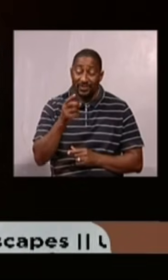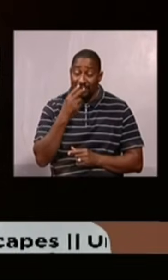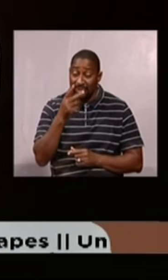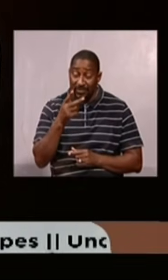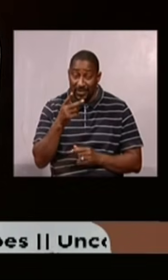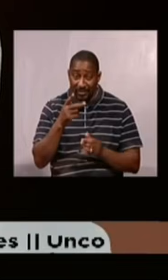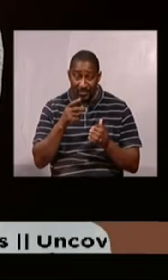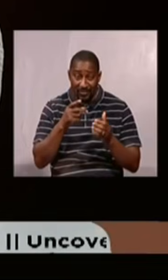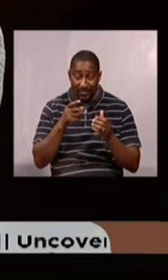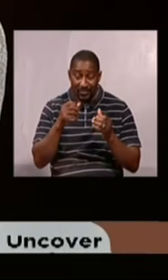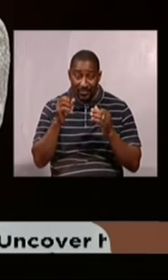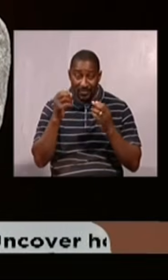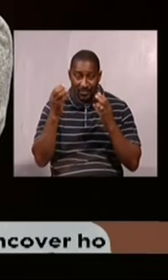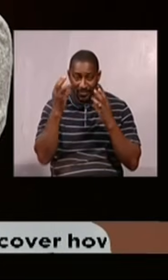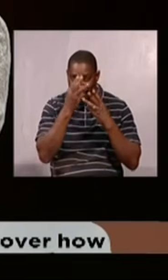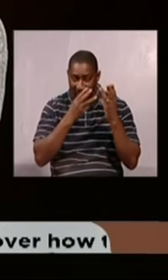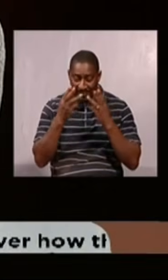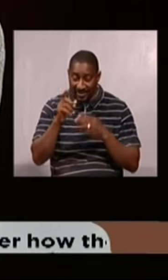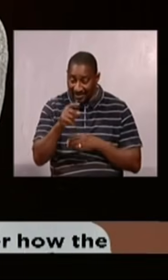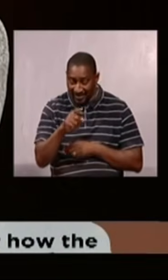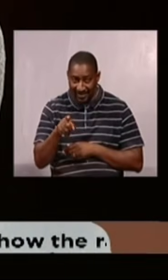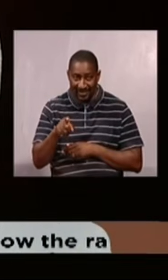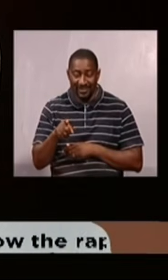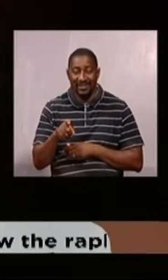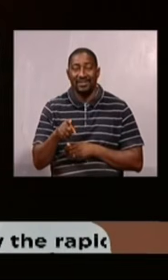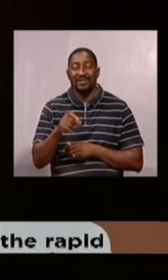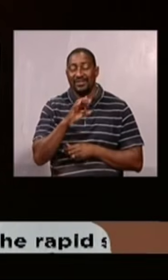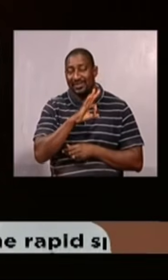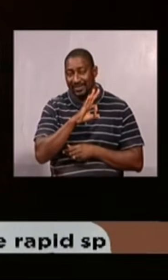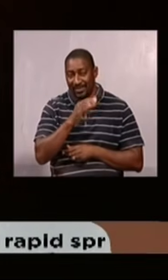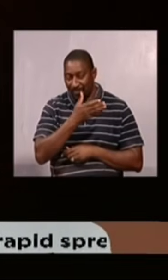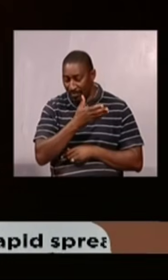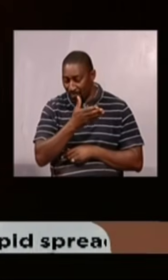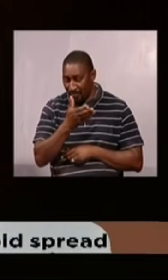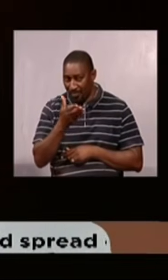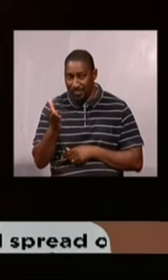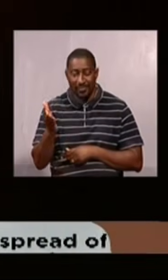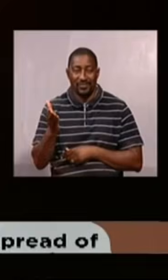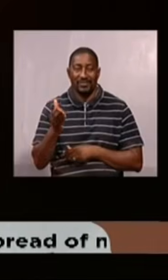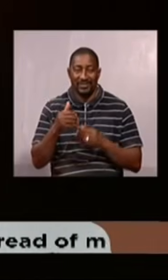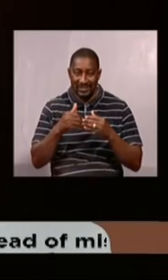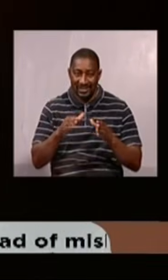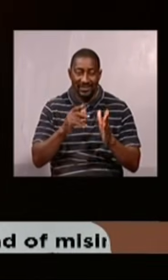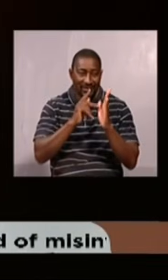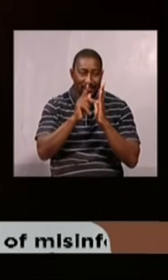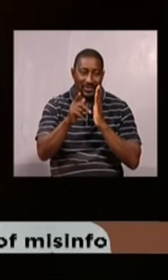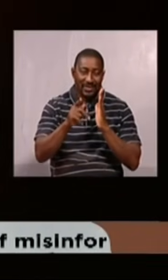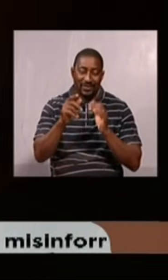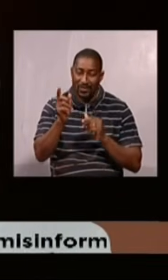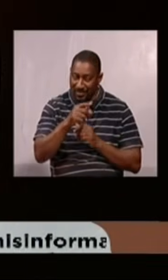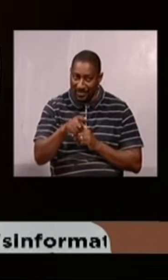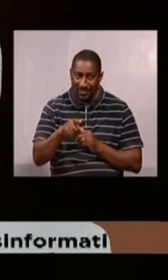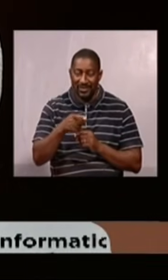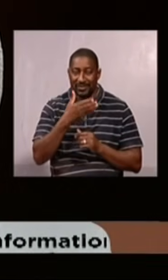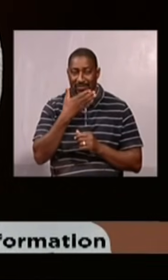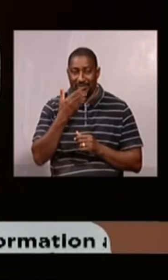minutes they issue a fake stamp on it, post it everywhere, and it's out there. But if more people start doing that, I'm sure with a small country like Namibia, we'll